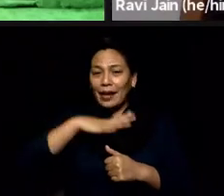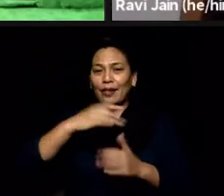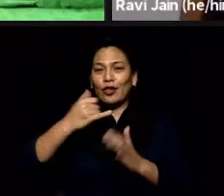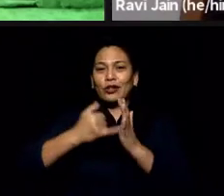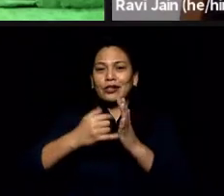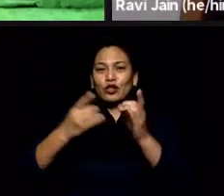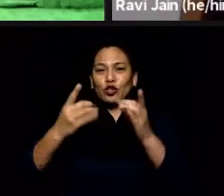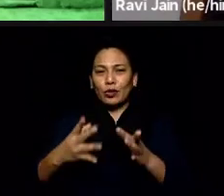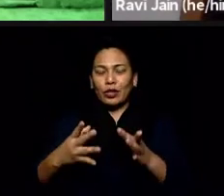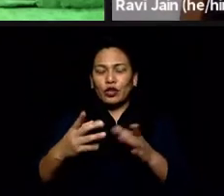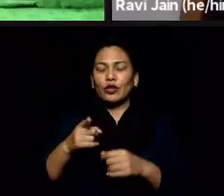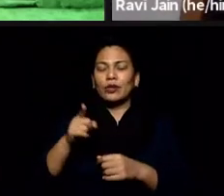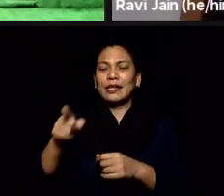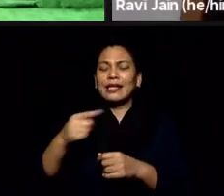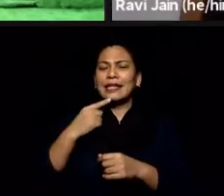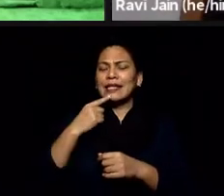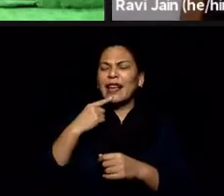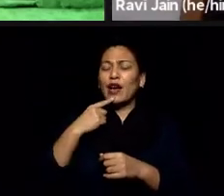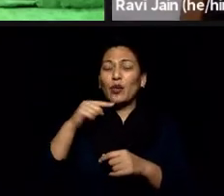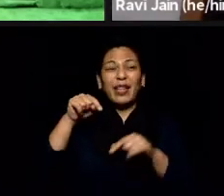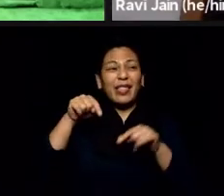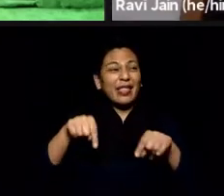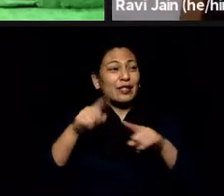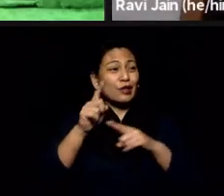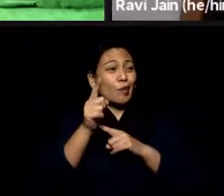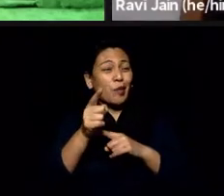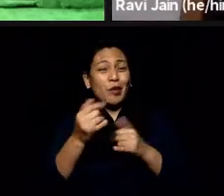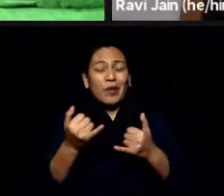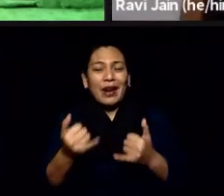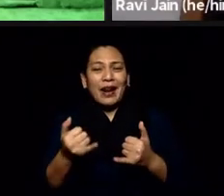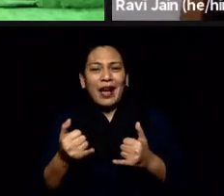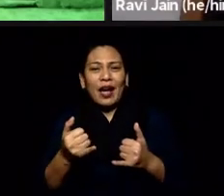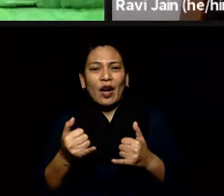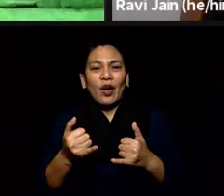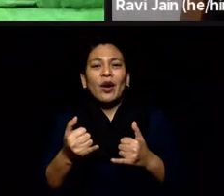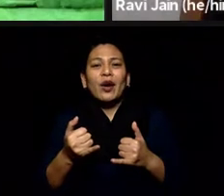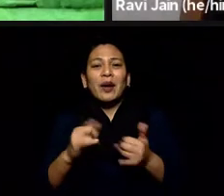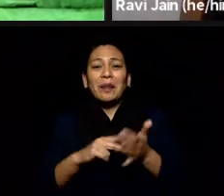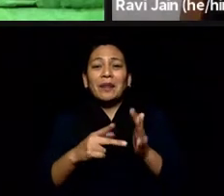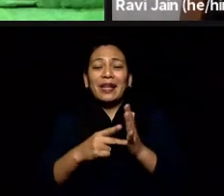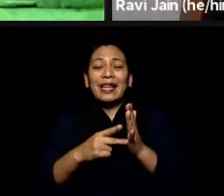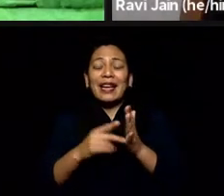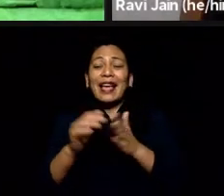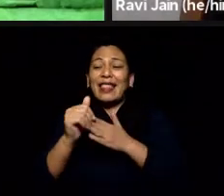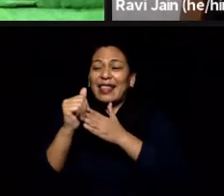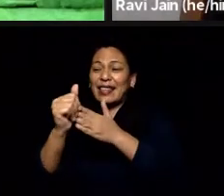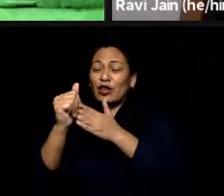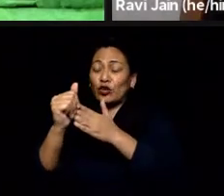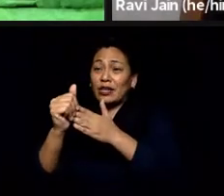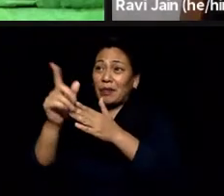saying, you know, what this moment is showing us is how unqualified leadership is for this moment and